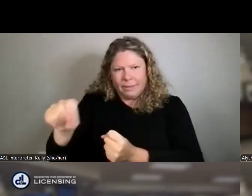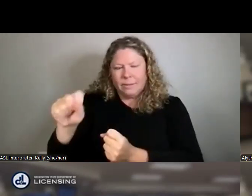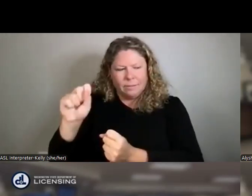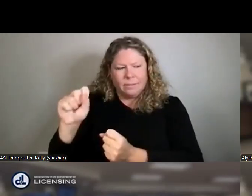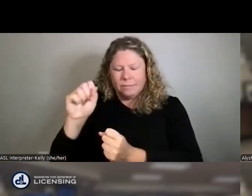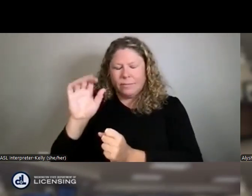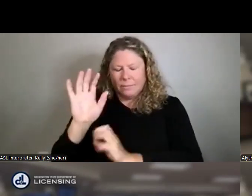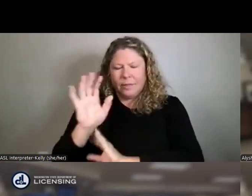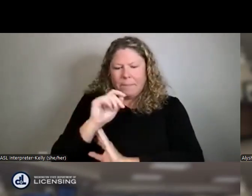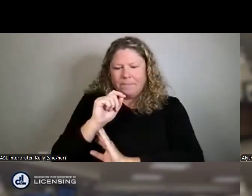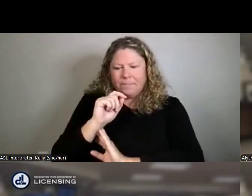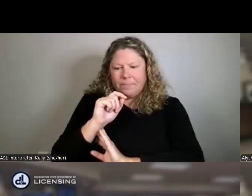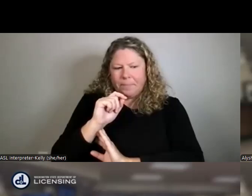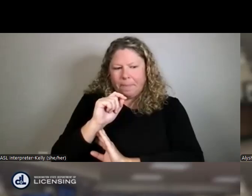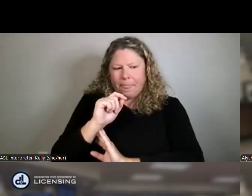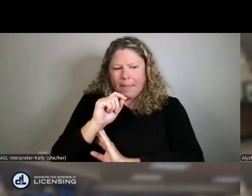this.